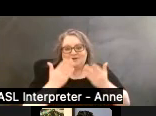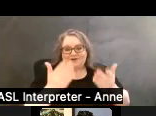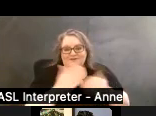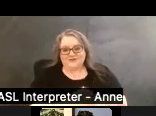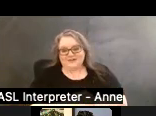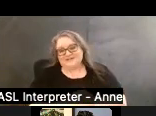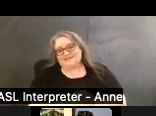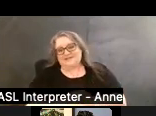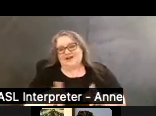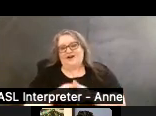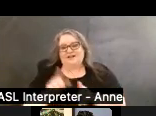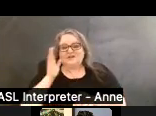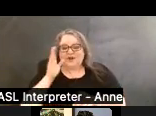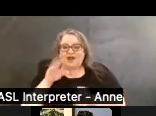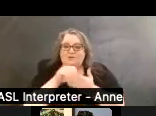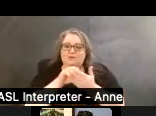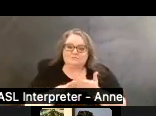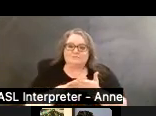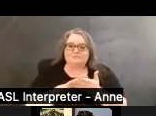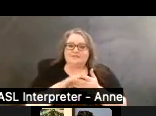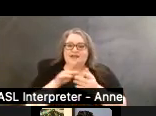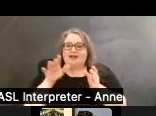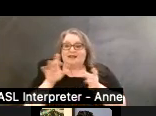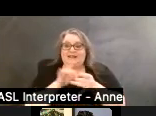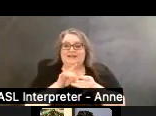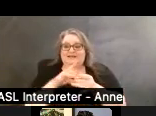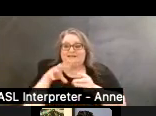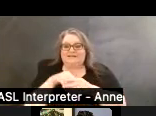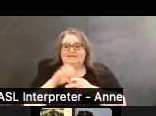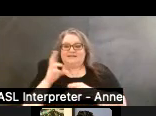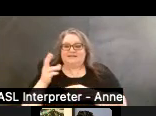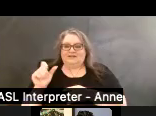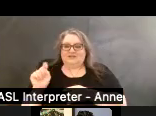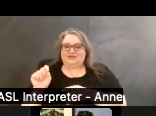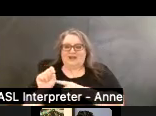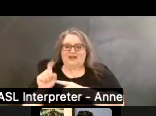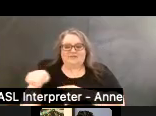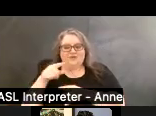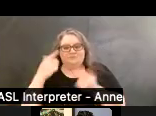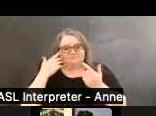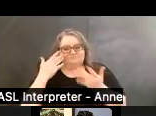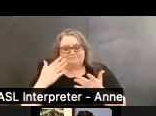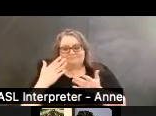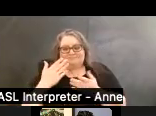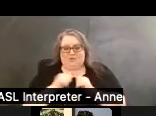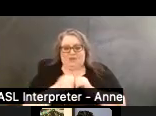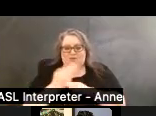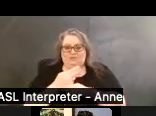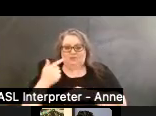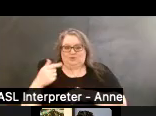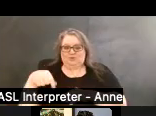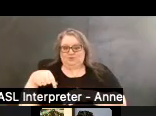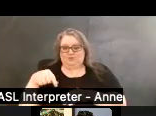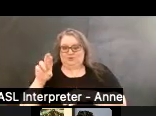I will also put a link in the chat for those who are not quite familiar with the QR code or quite as